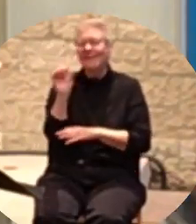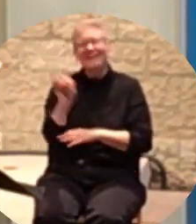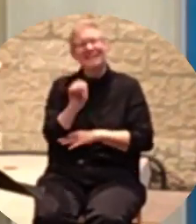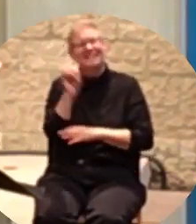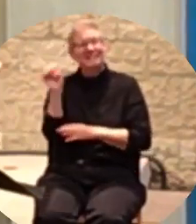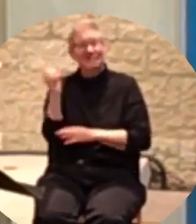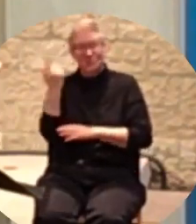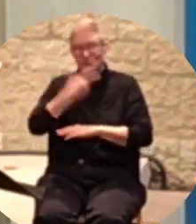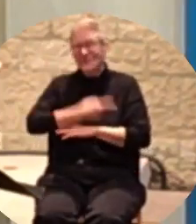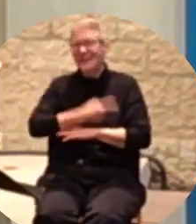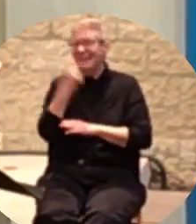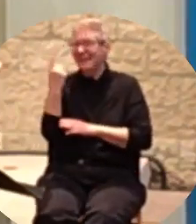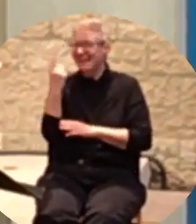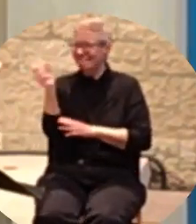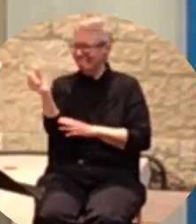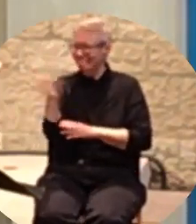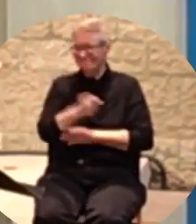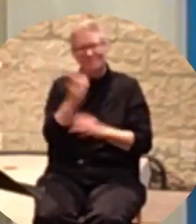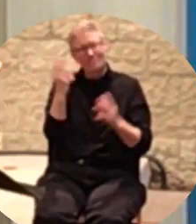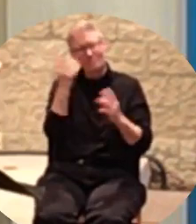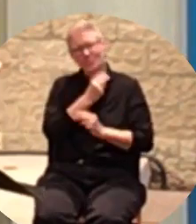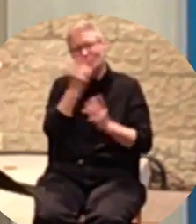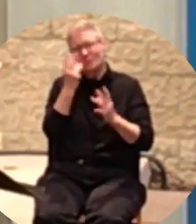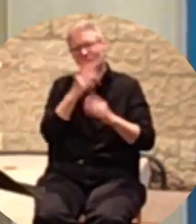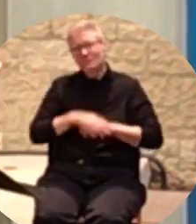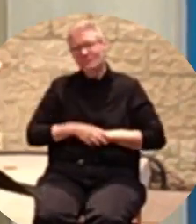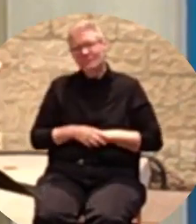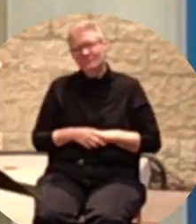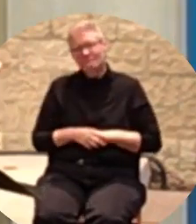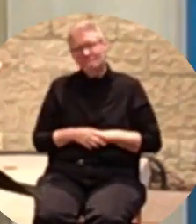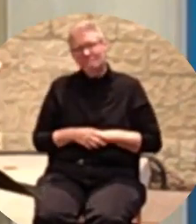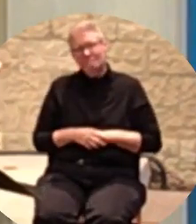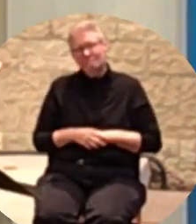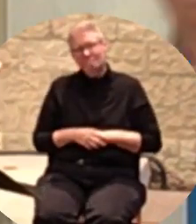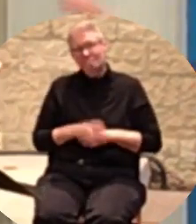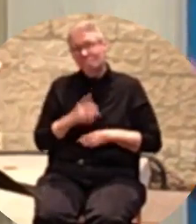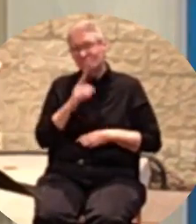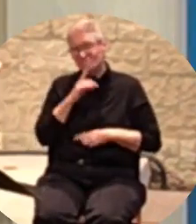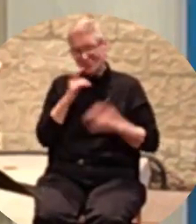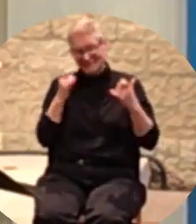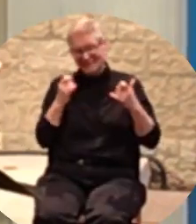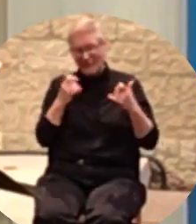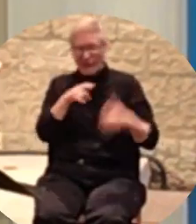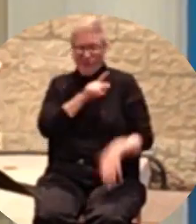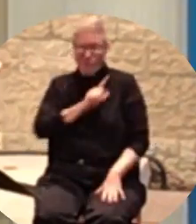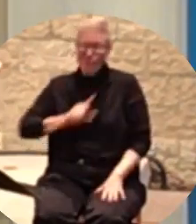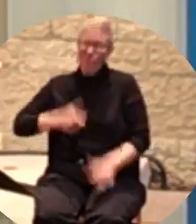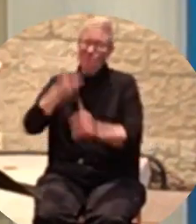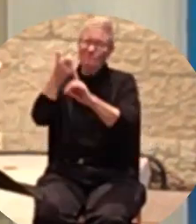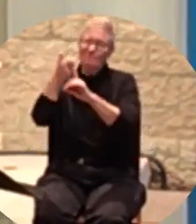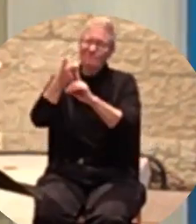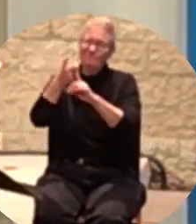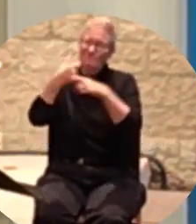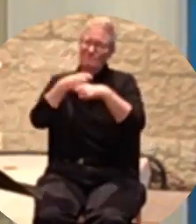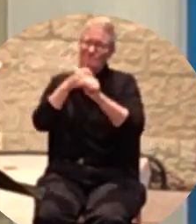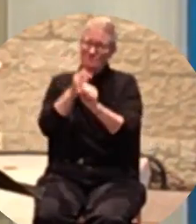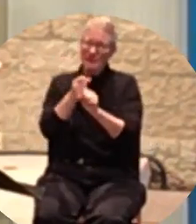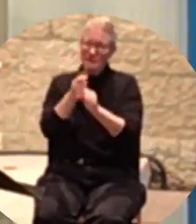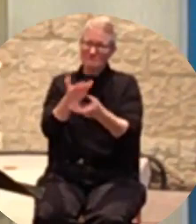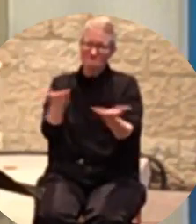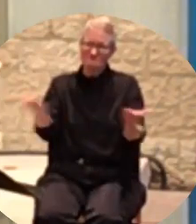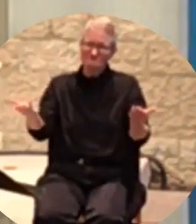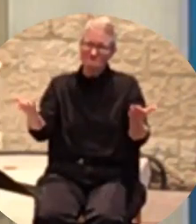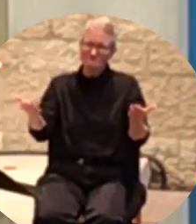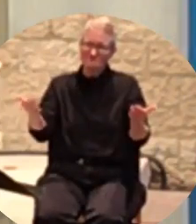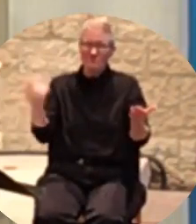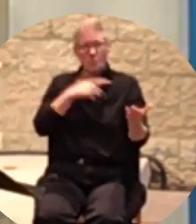day, yes, beautiful, it is indeed the day that the Lord has made. We come together to